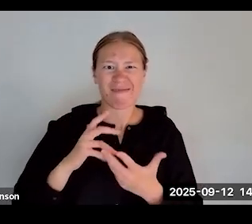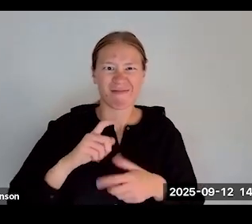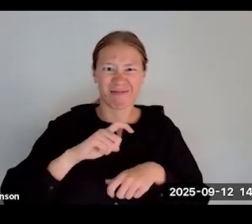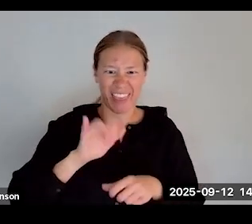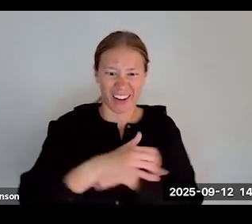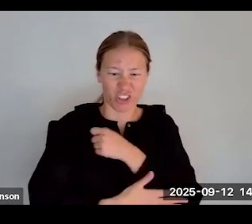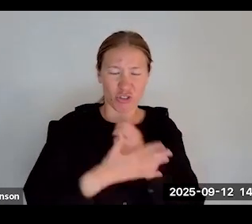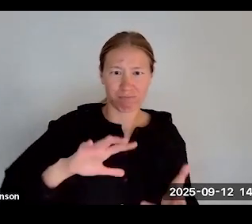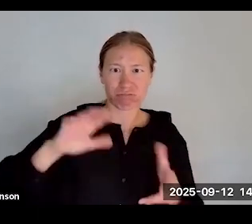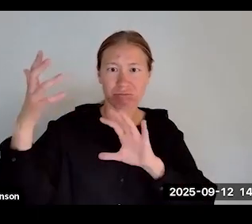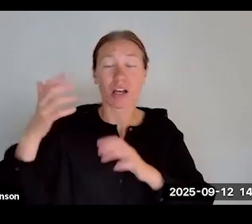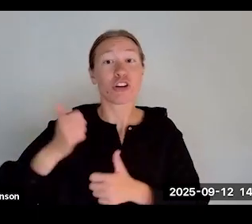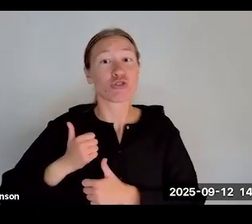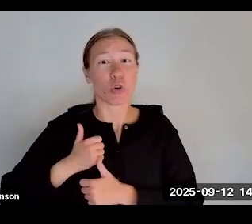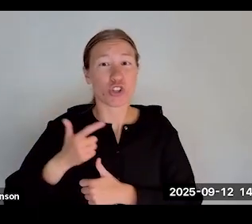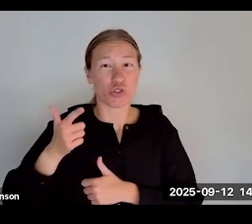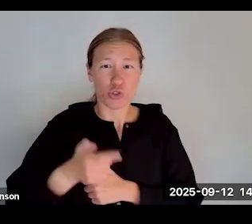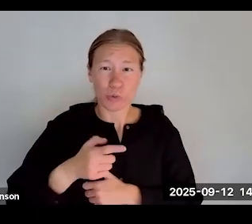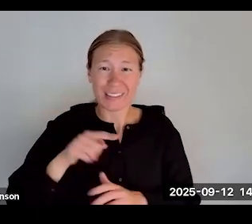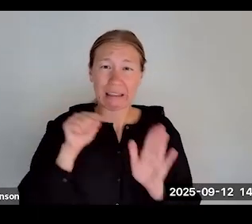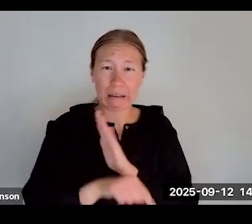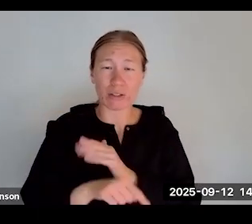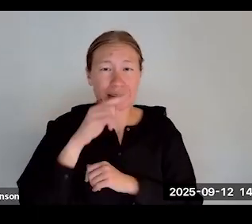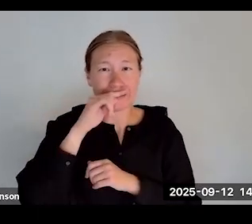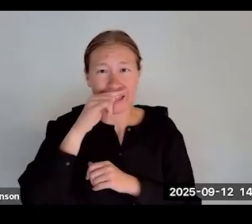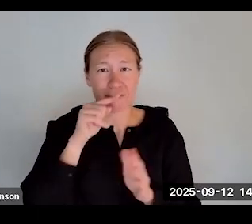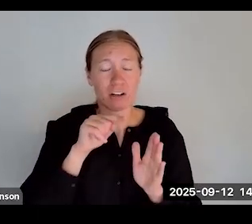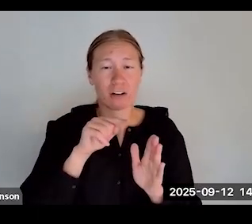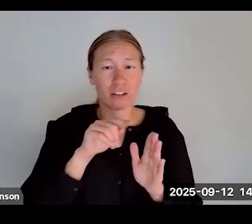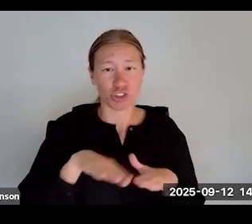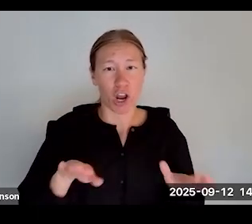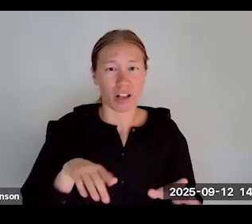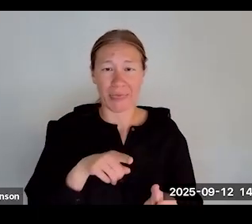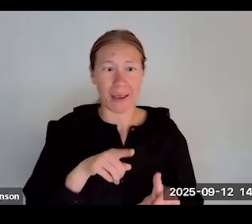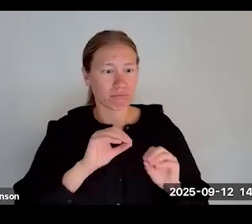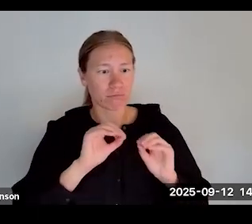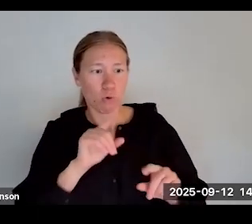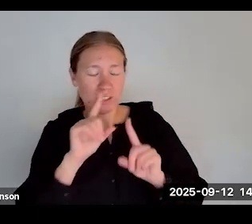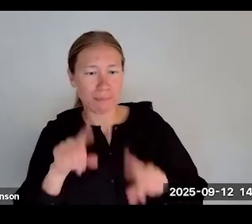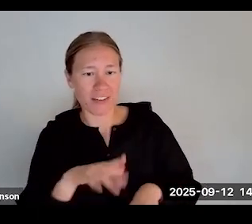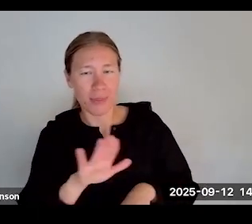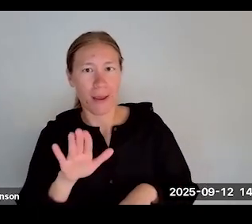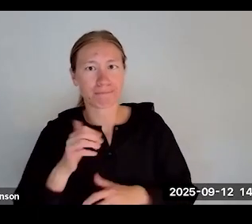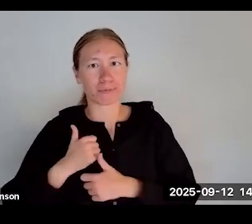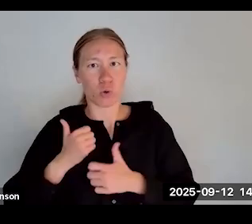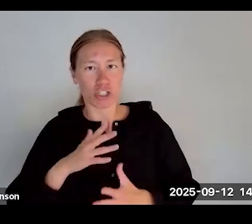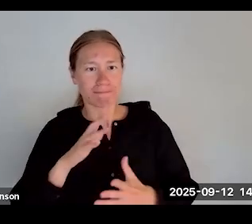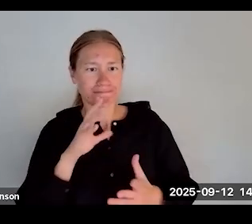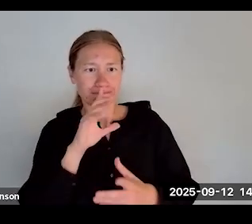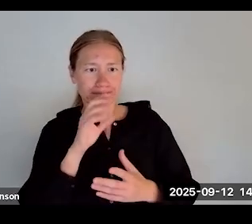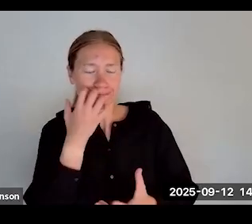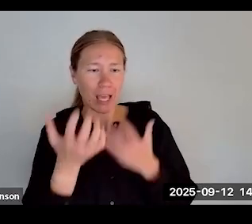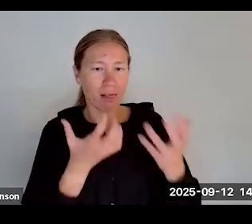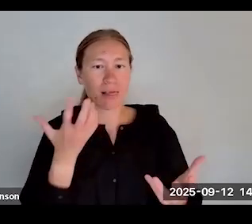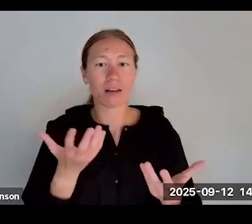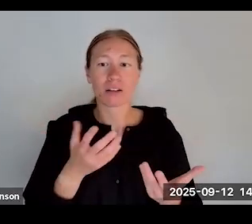and kill a deaf child when he doesn't respond to their commands. The gunshot becomes the last thing the city hears as the